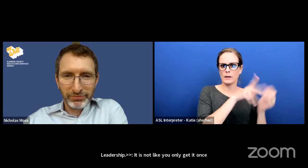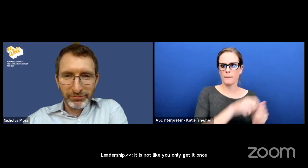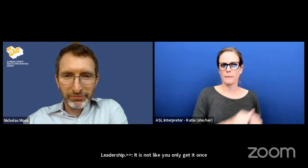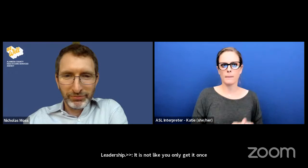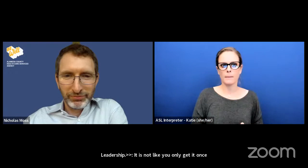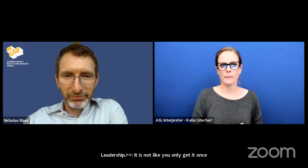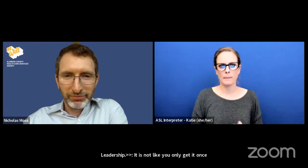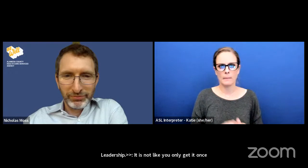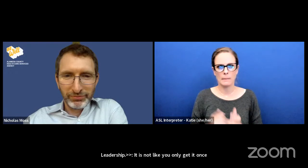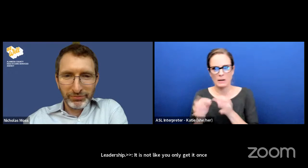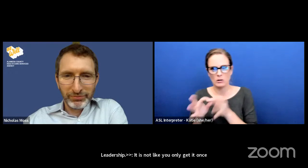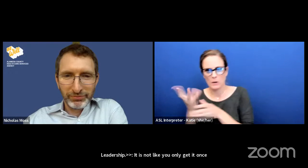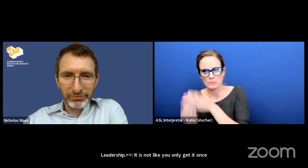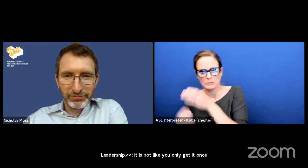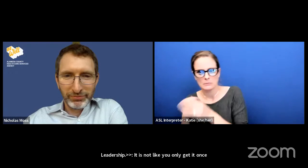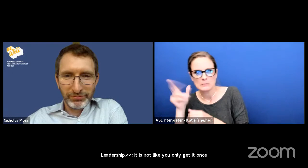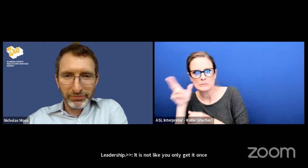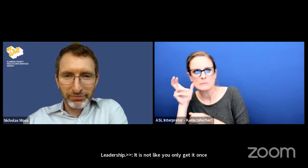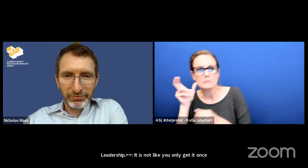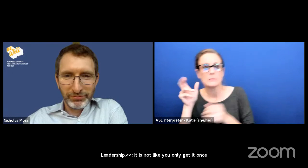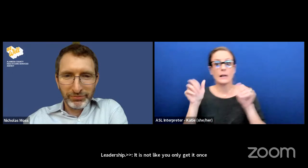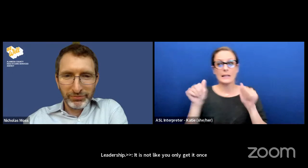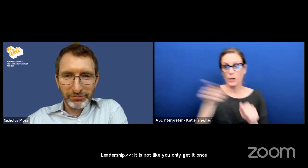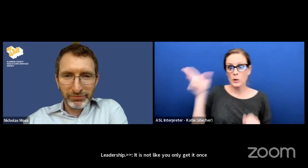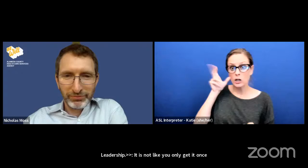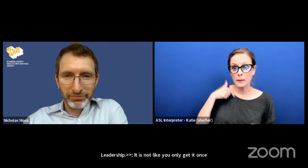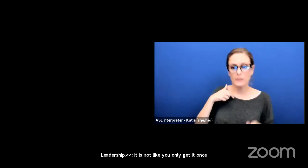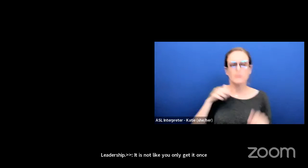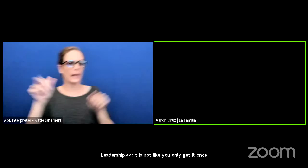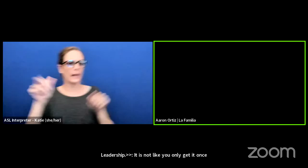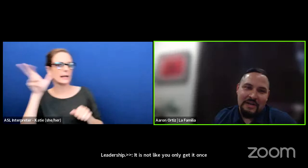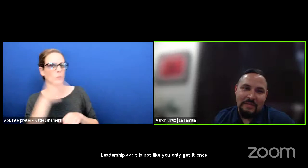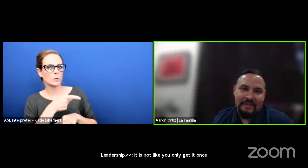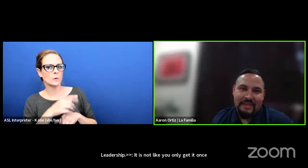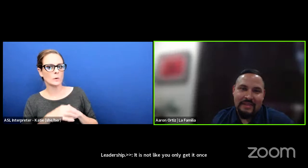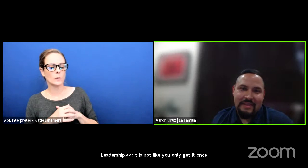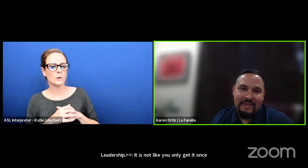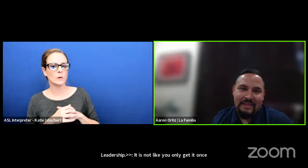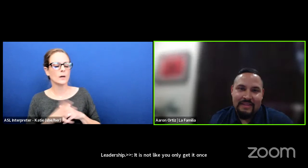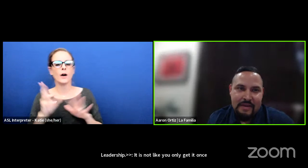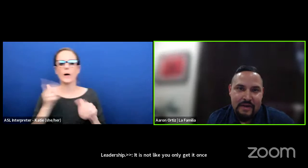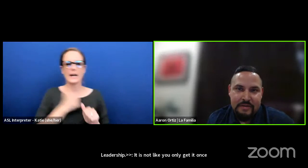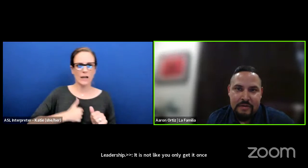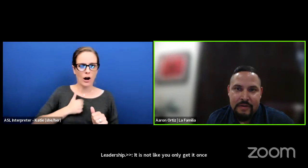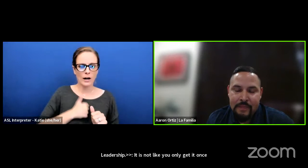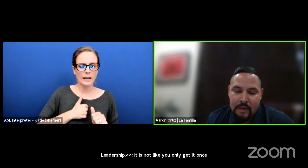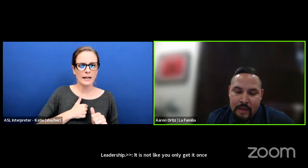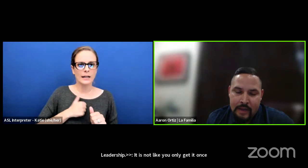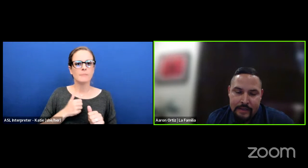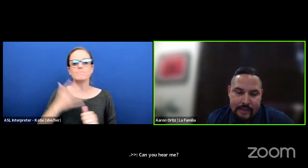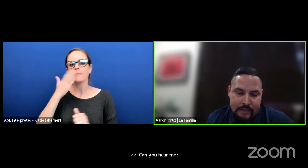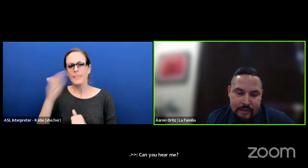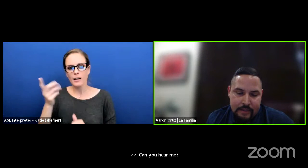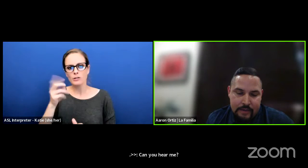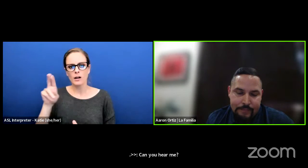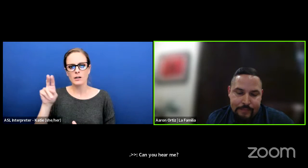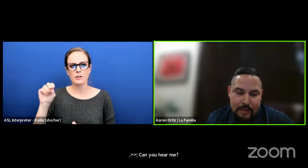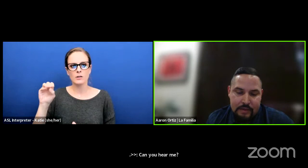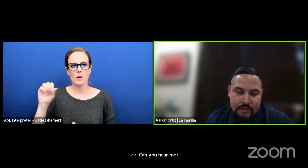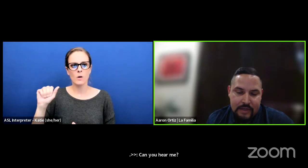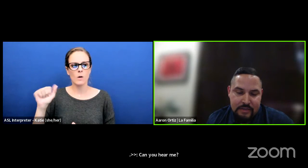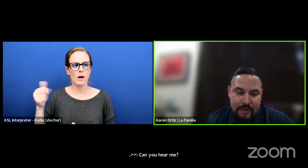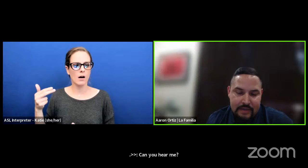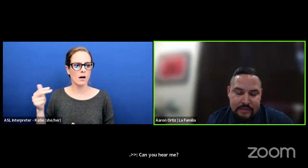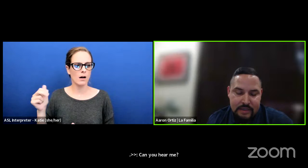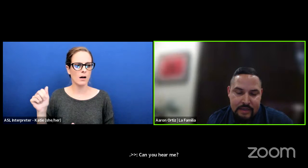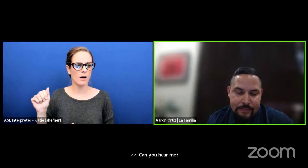Yes. Can you hear me, team, by any chance? We can hear you, Aaron. Okay. Sorry about that. Thank you, Dr. Noha. And,